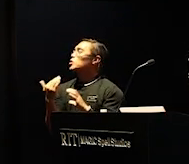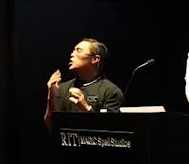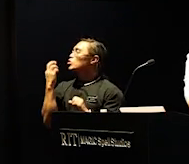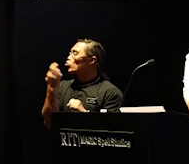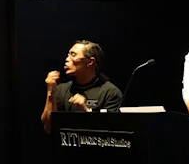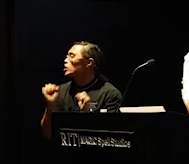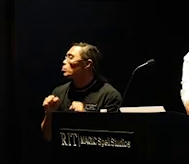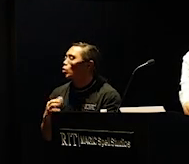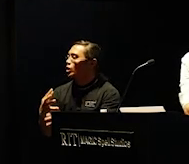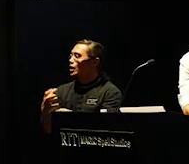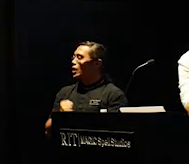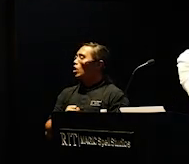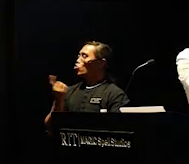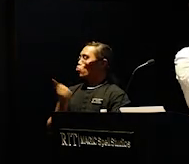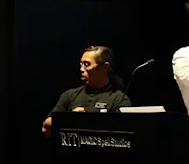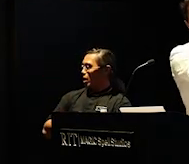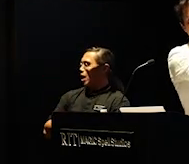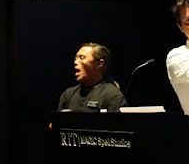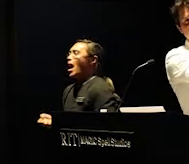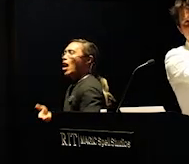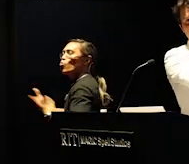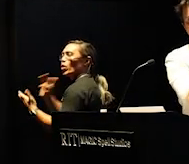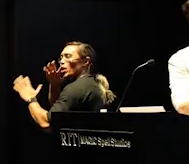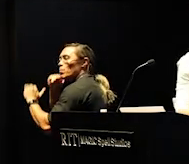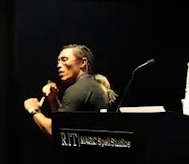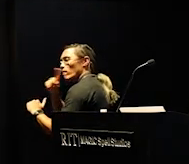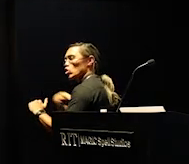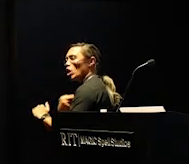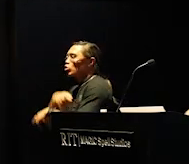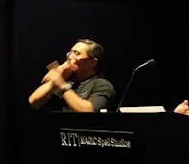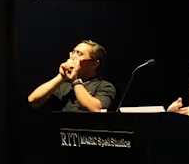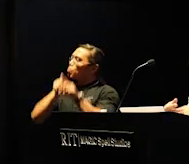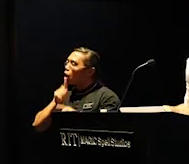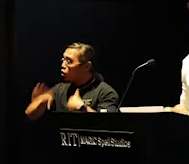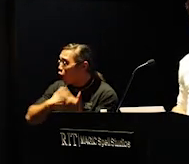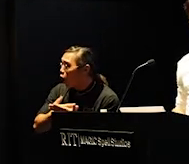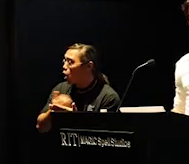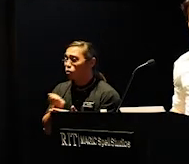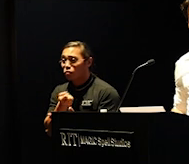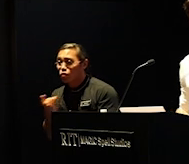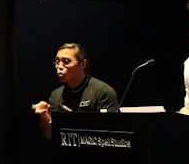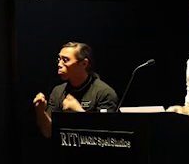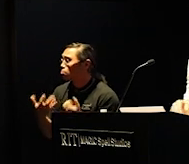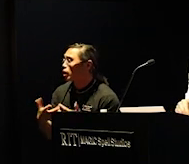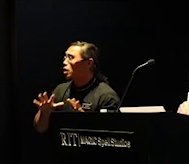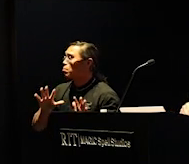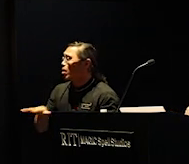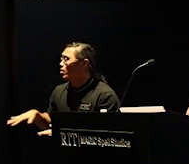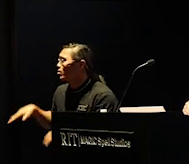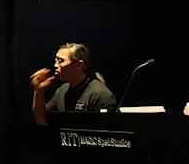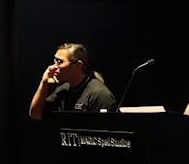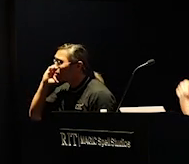on Instagram are you supposed to answer? How many news notifications are you supposed to pay attention to? And then you're supposed to be so in tune to all